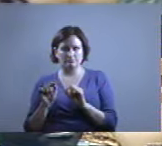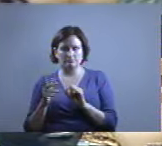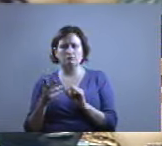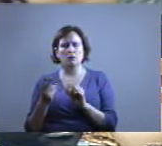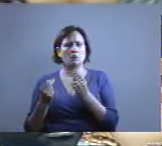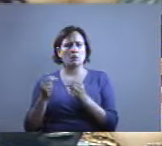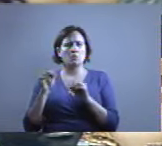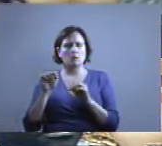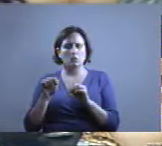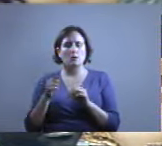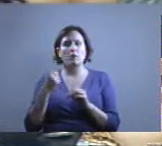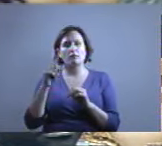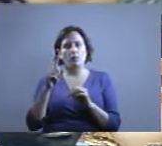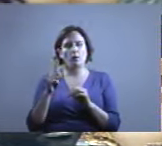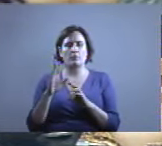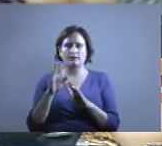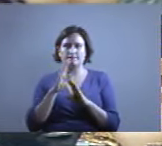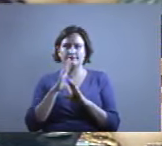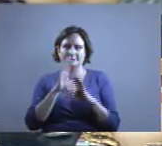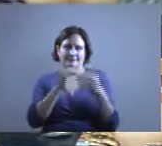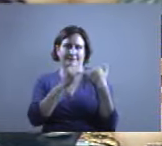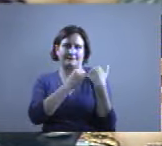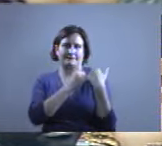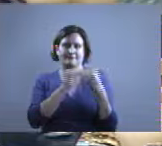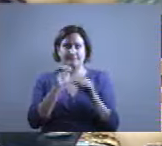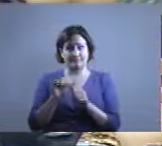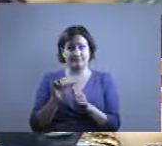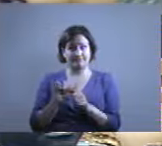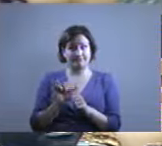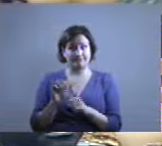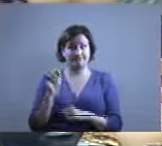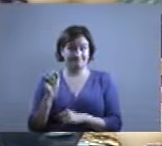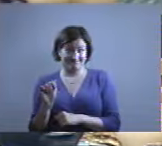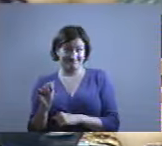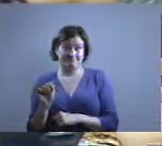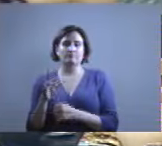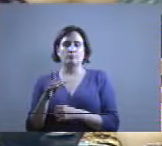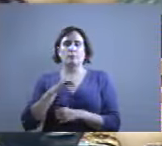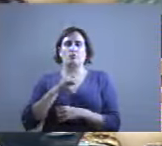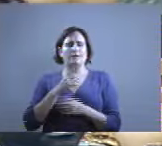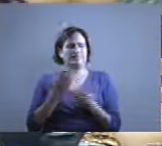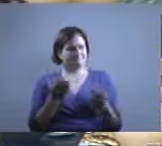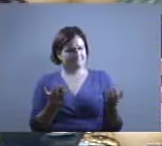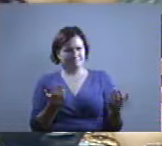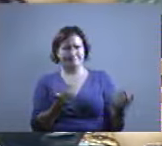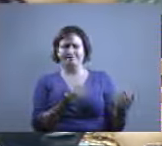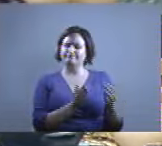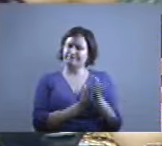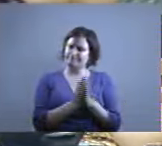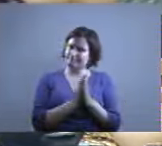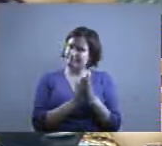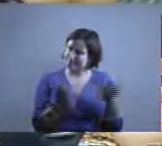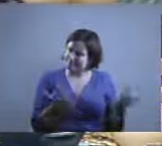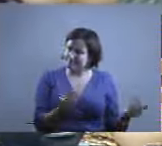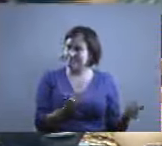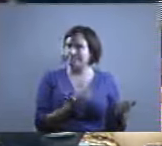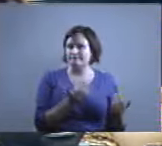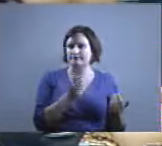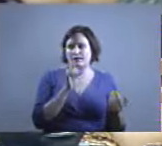of security for our country. And thus we should encourage our people to take